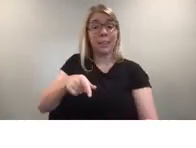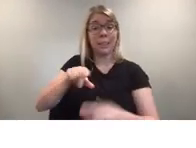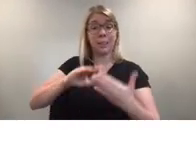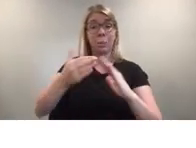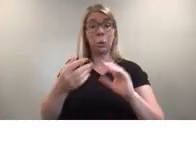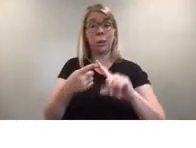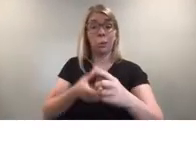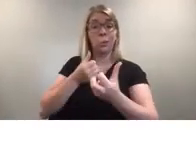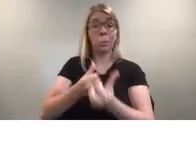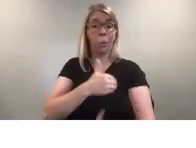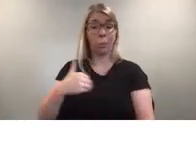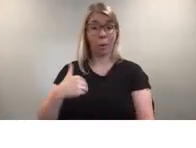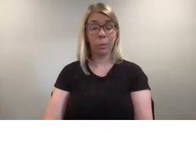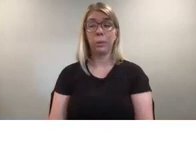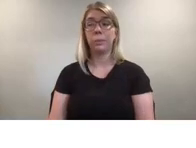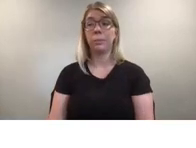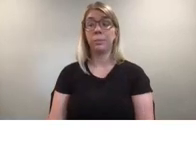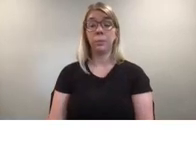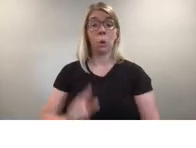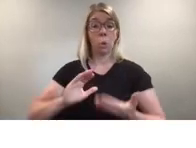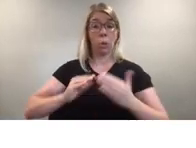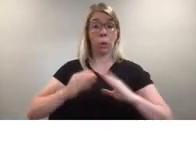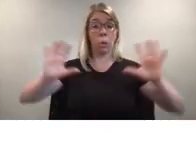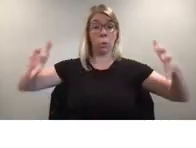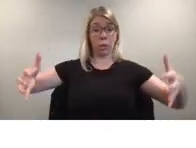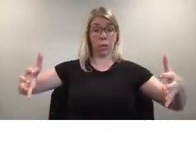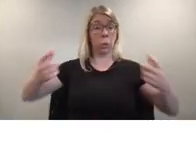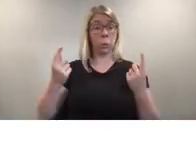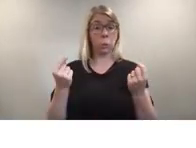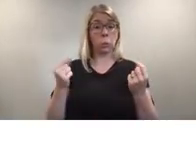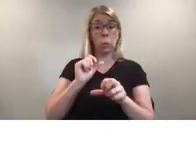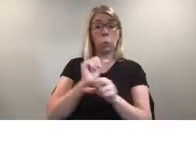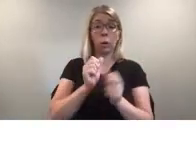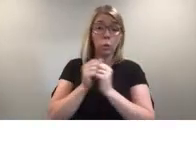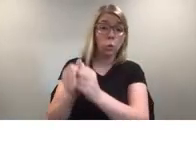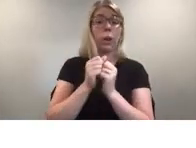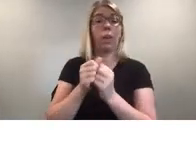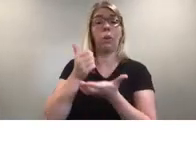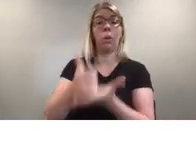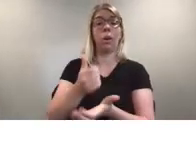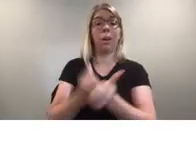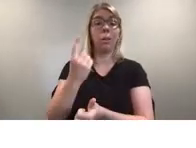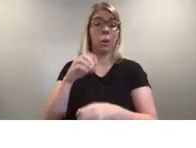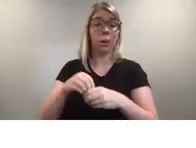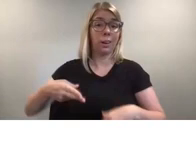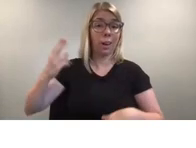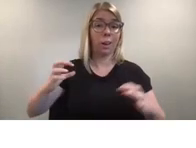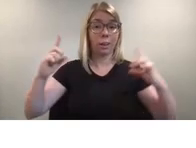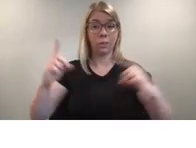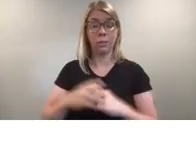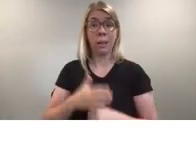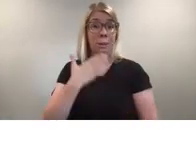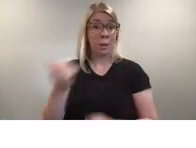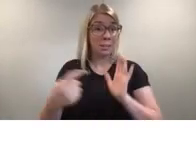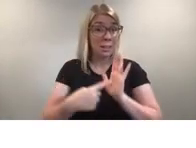members. As a community, we are working together to help everyone in higher education. The best example of our efforts